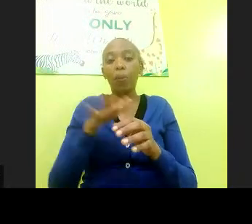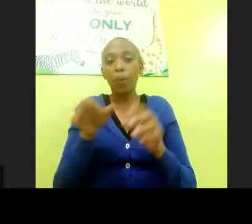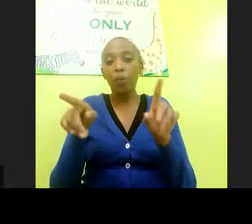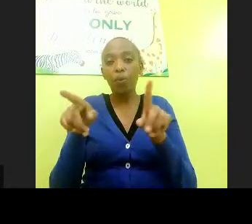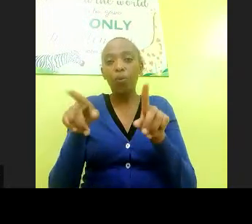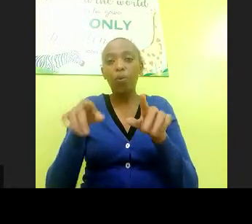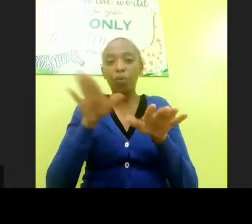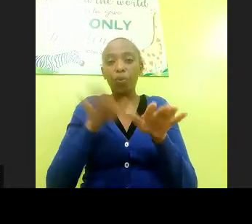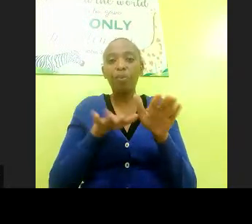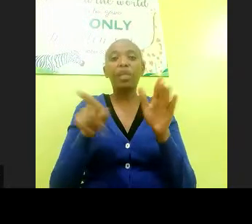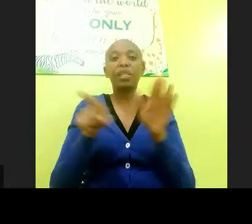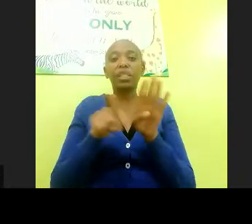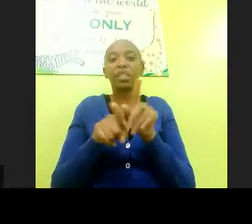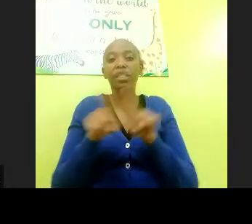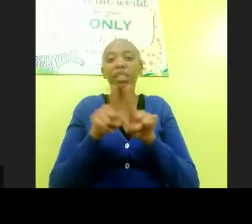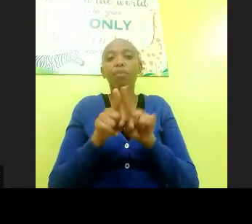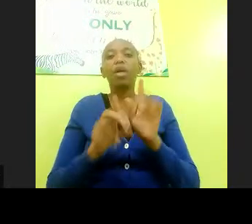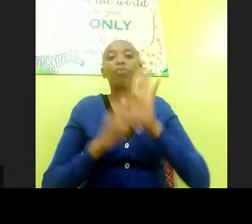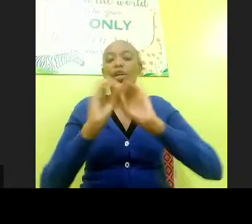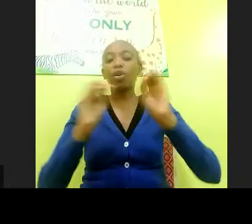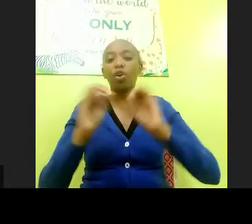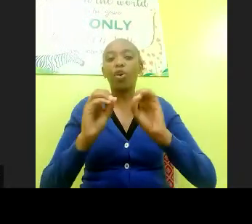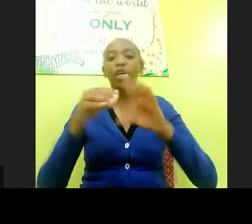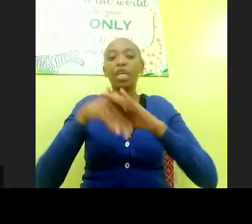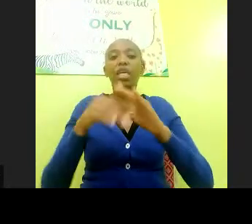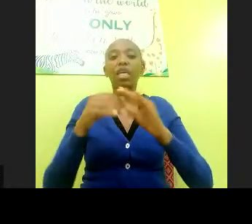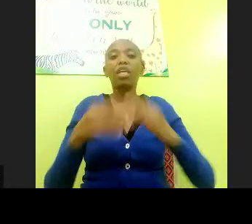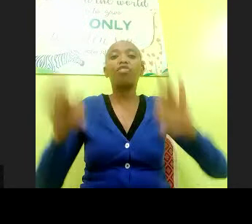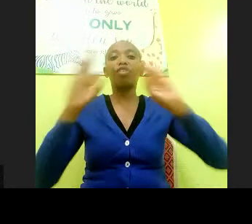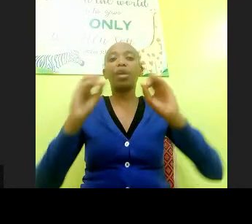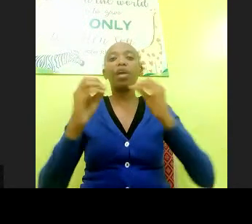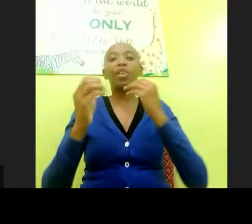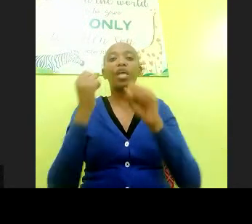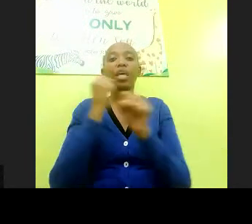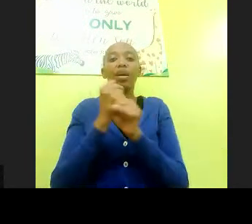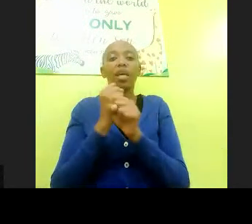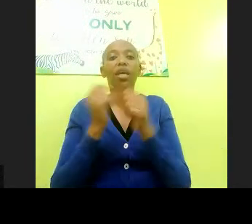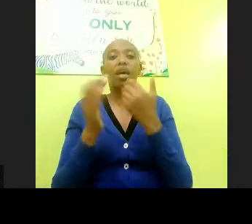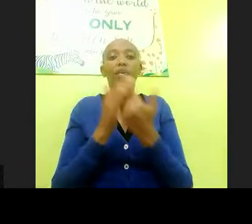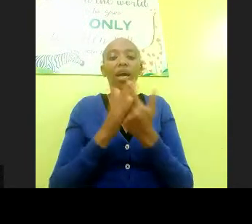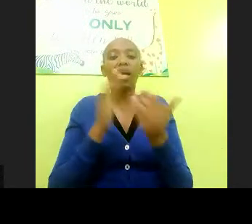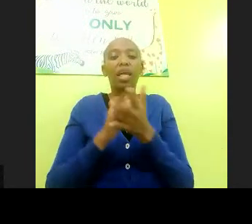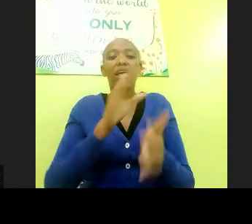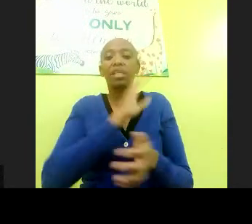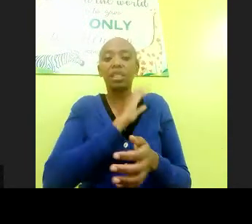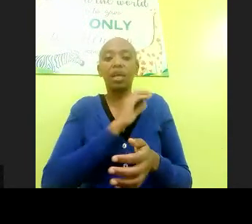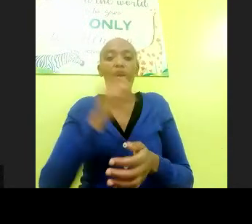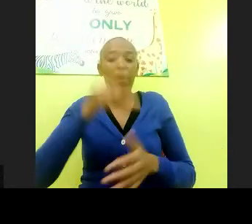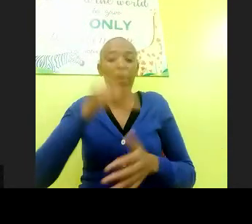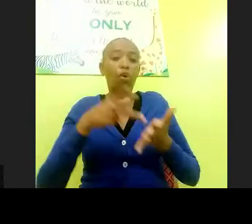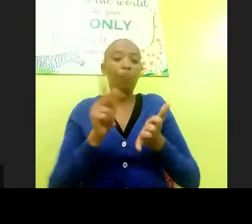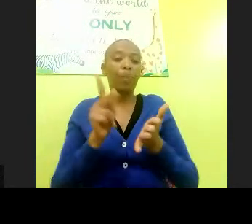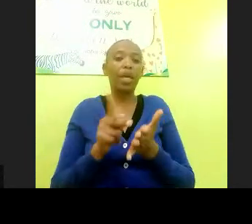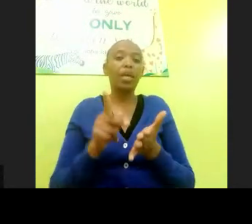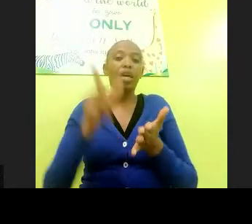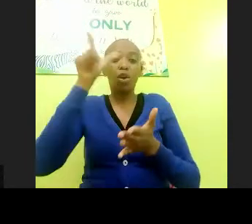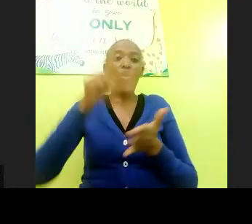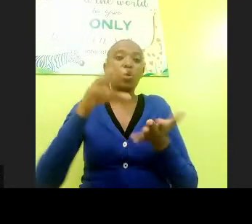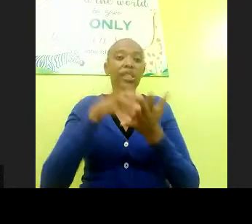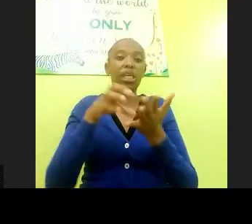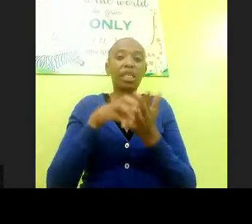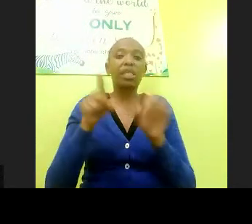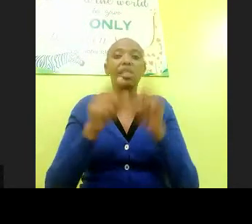the informal paid care work, which is characterized by low pay, low status, and poor